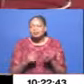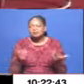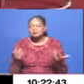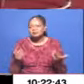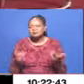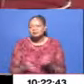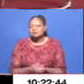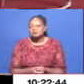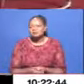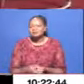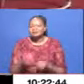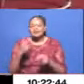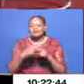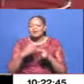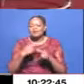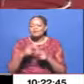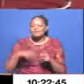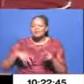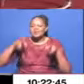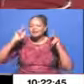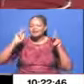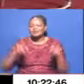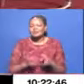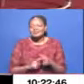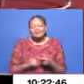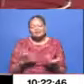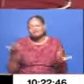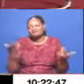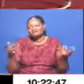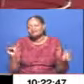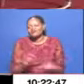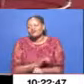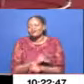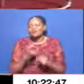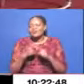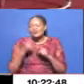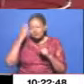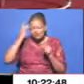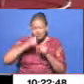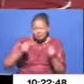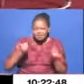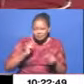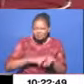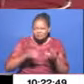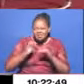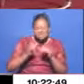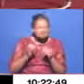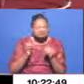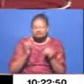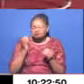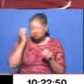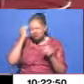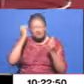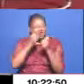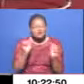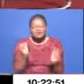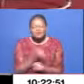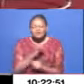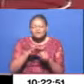of women, in Kisumu, and they fill up. Yeah. But you know very well during the elections, even you not slim. Even, yes, yeah, they will be